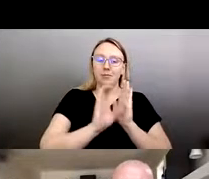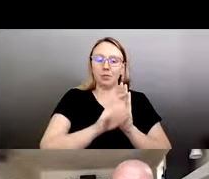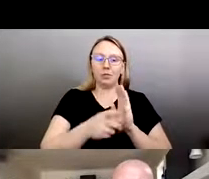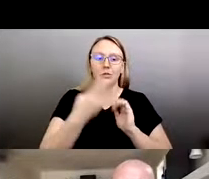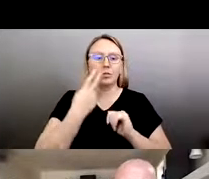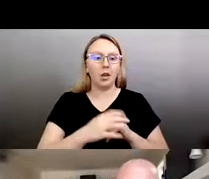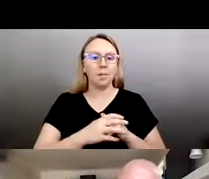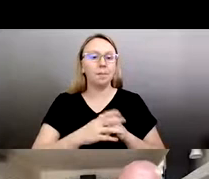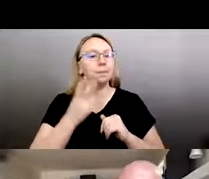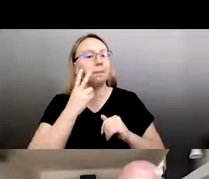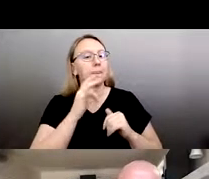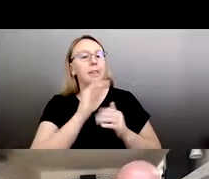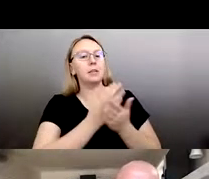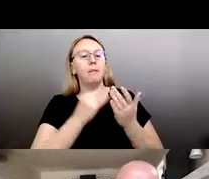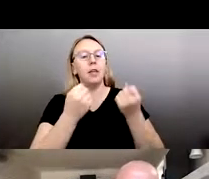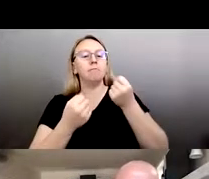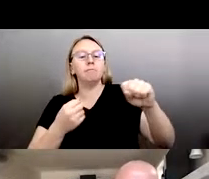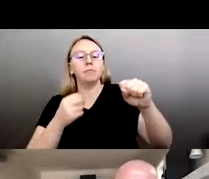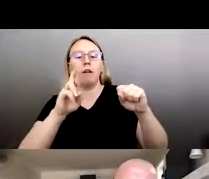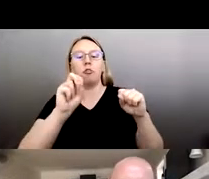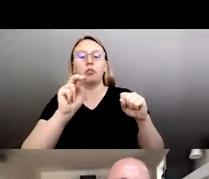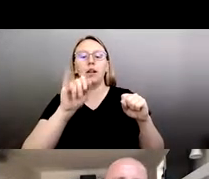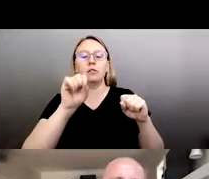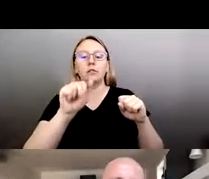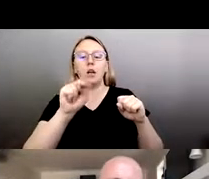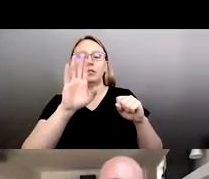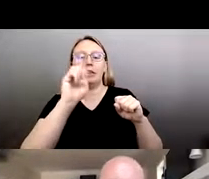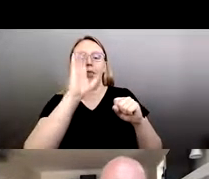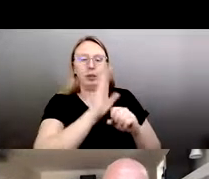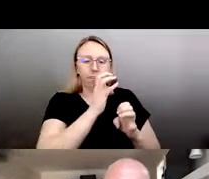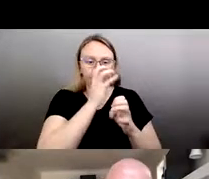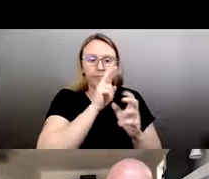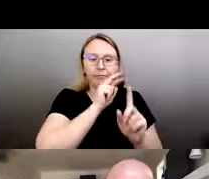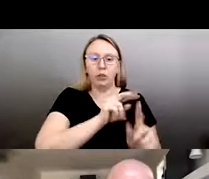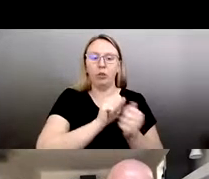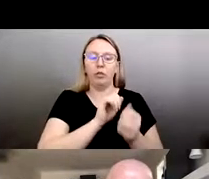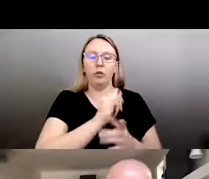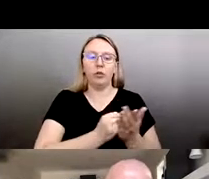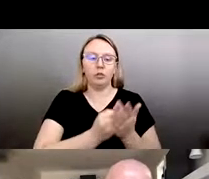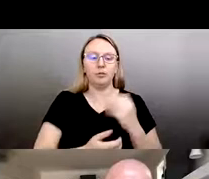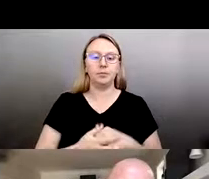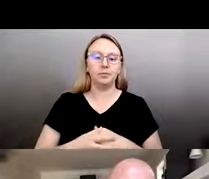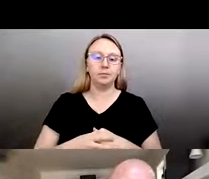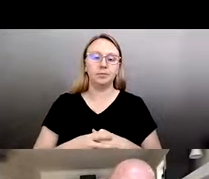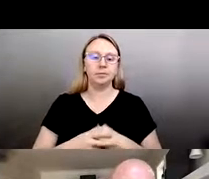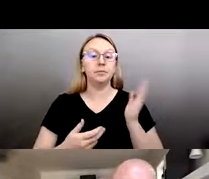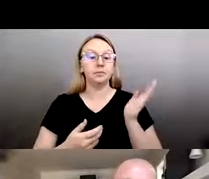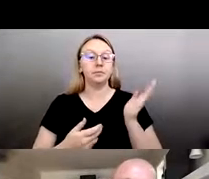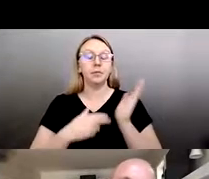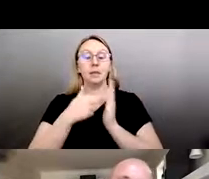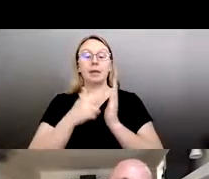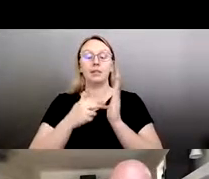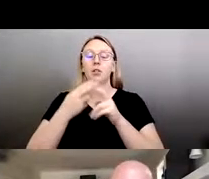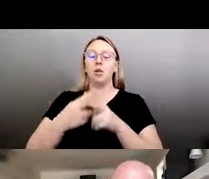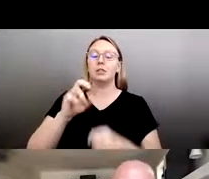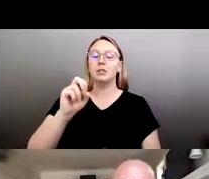Renaissance in his depiction of space. This is a painting, The Entry of Christ in Chicago in 1976, that